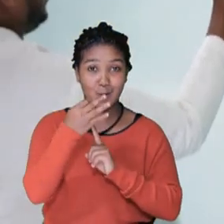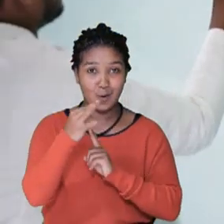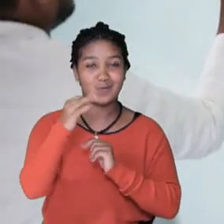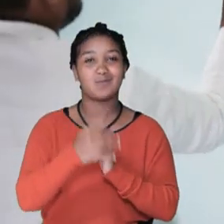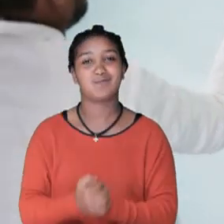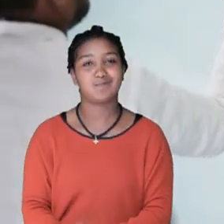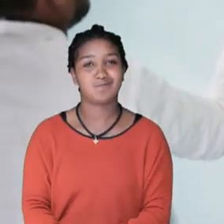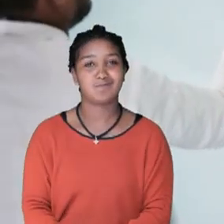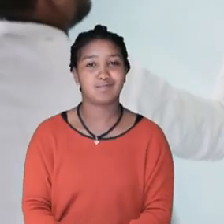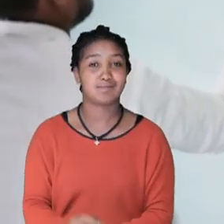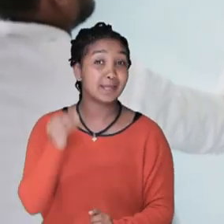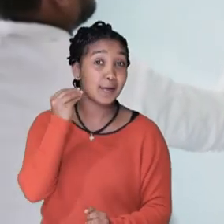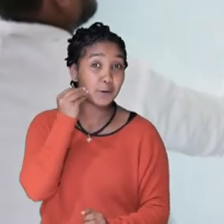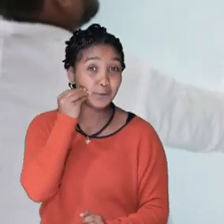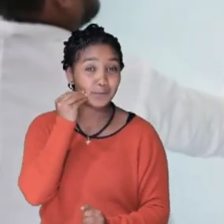a room